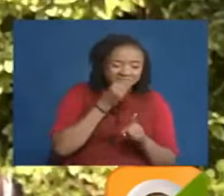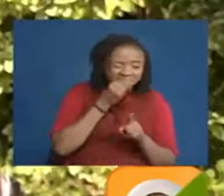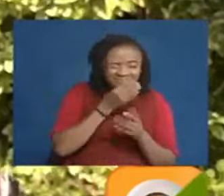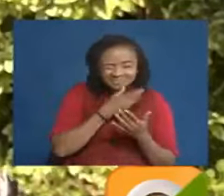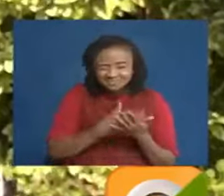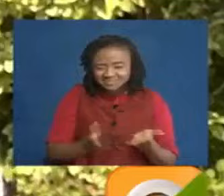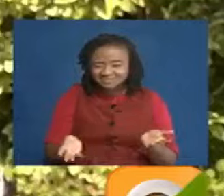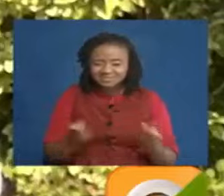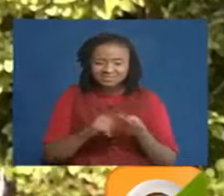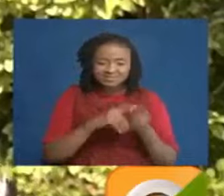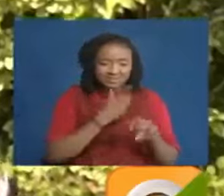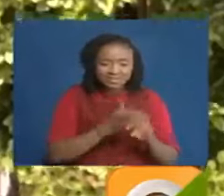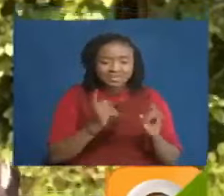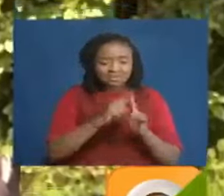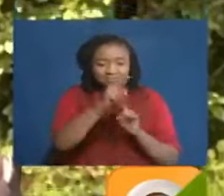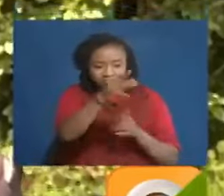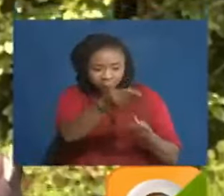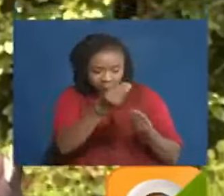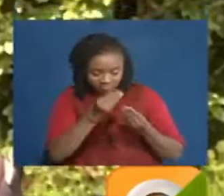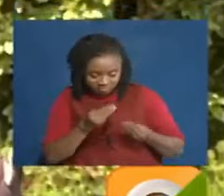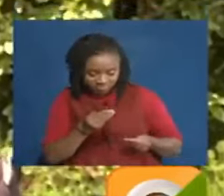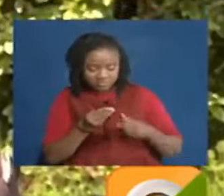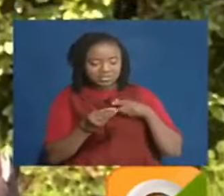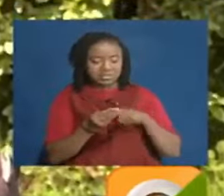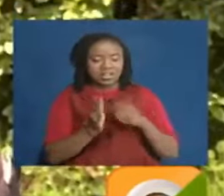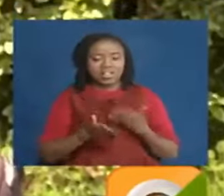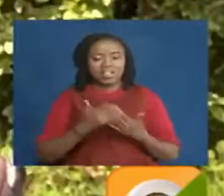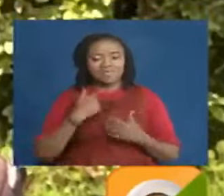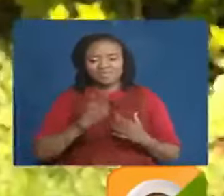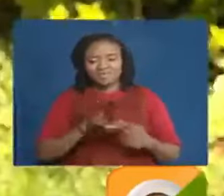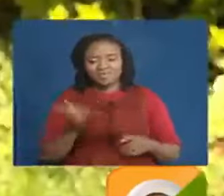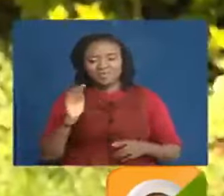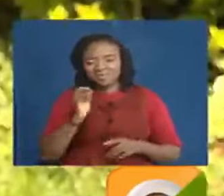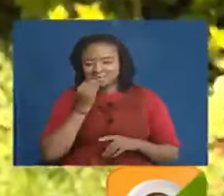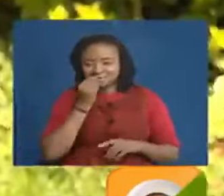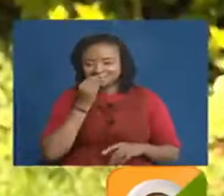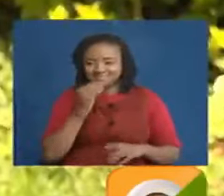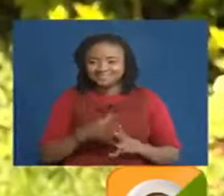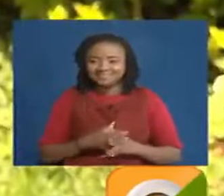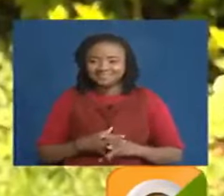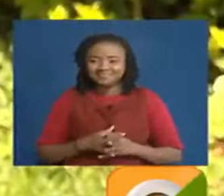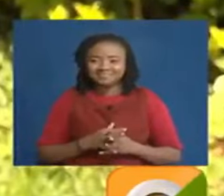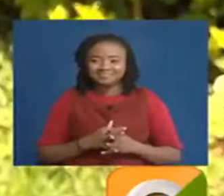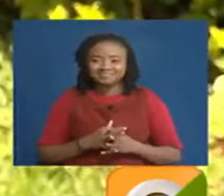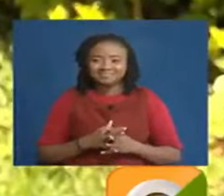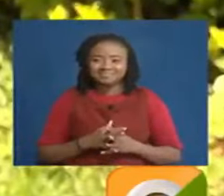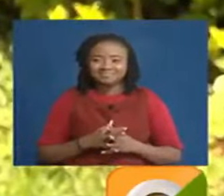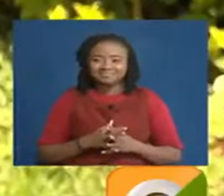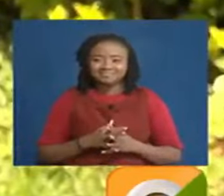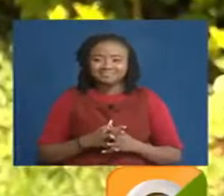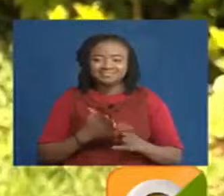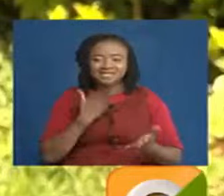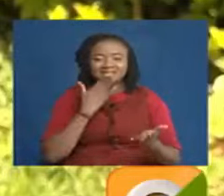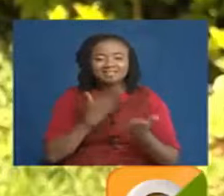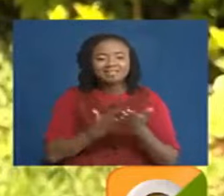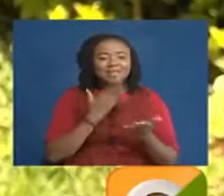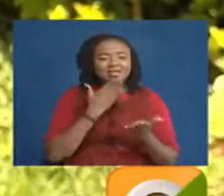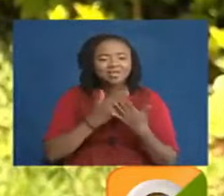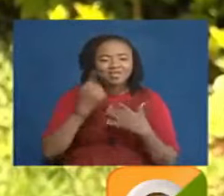Lakini sasa mnanisaidia hii nitaenda kukula. I thank you for you what you have given us,